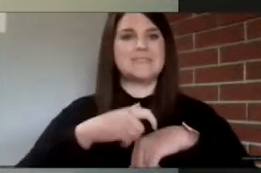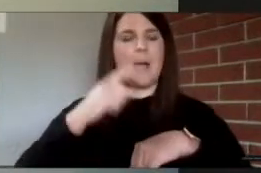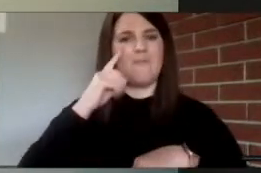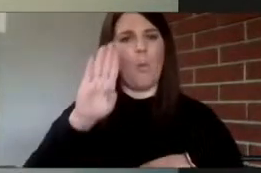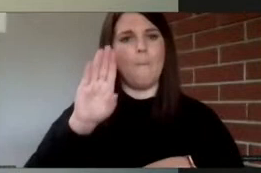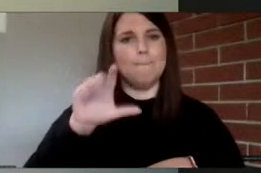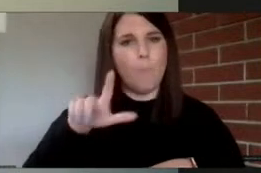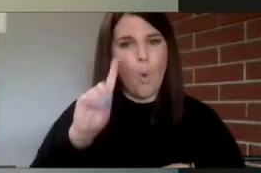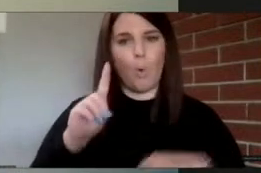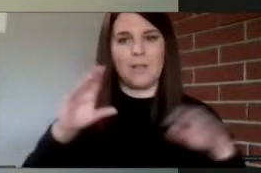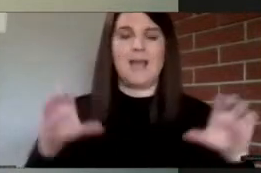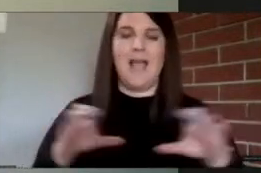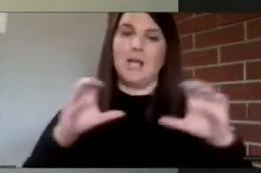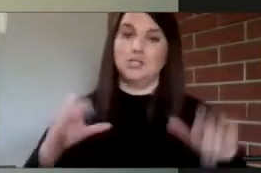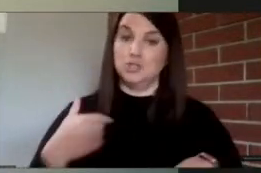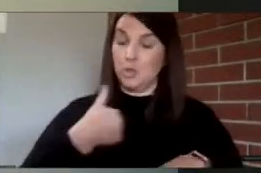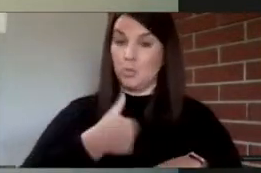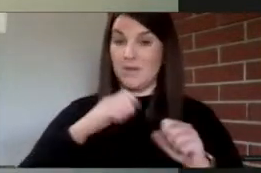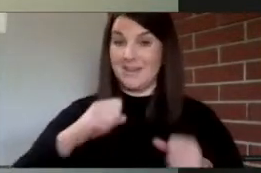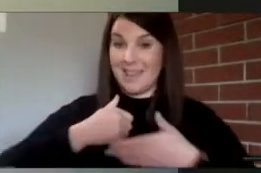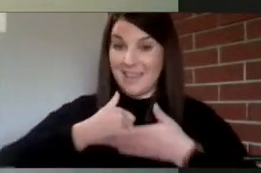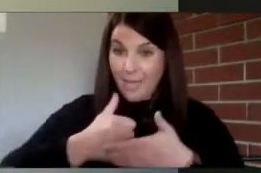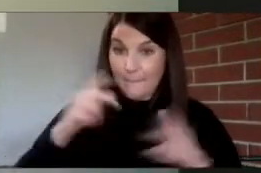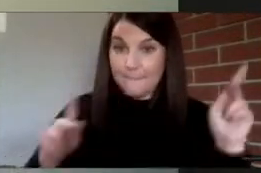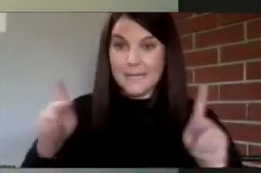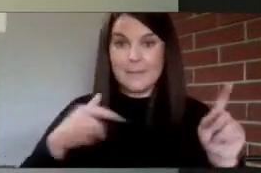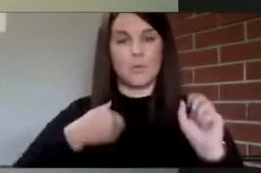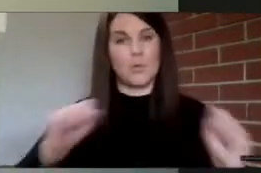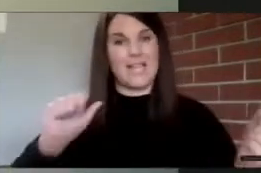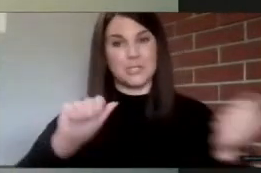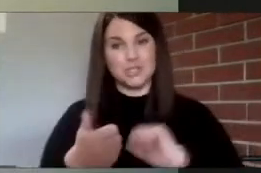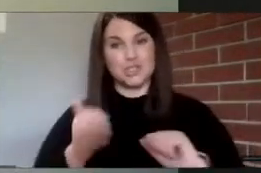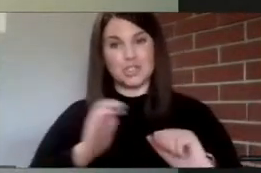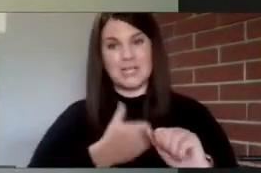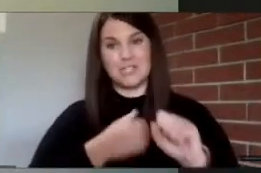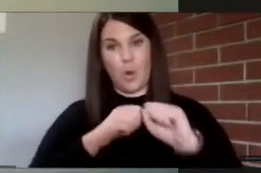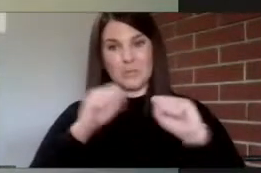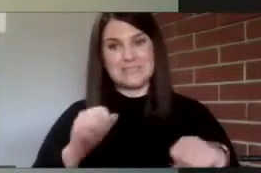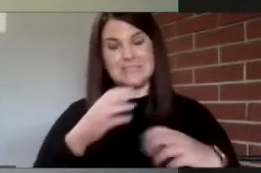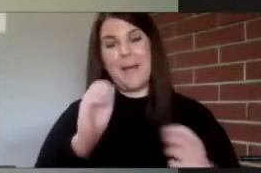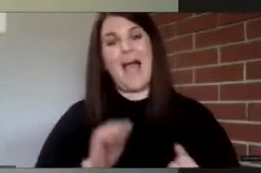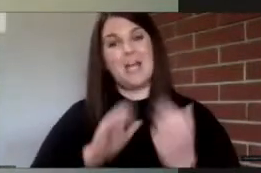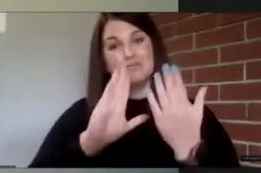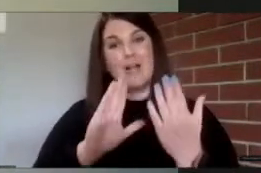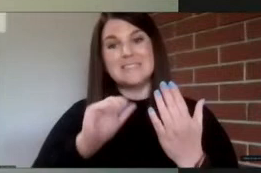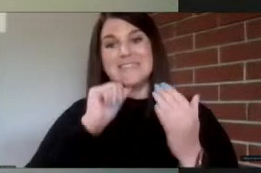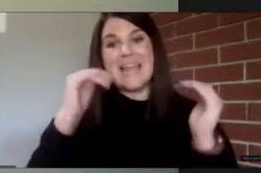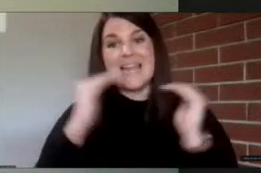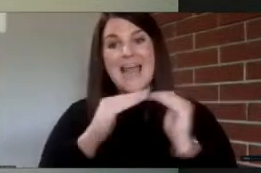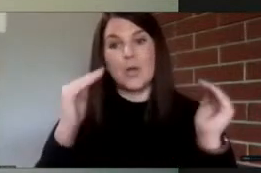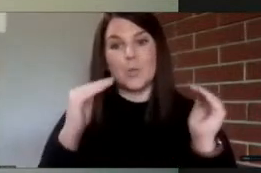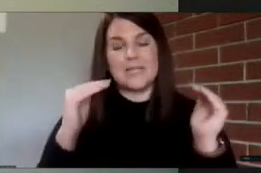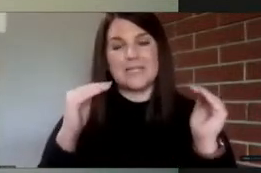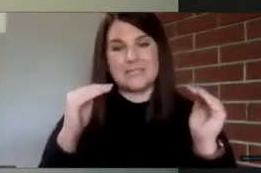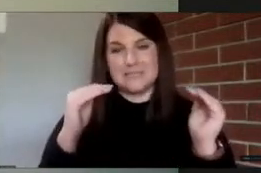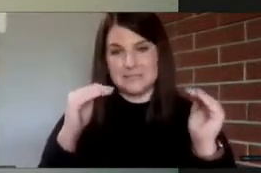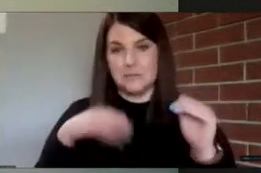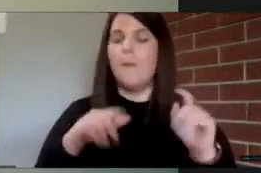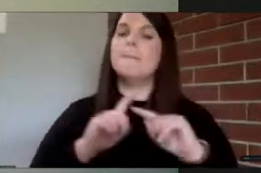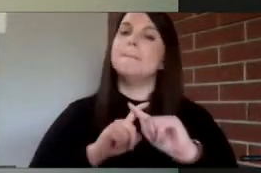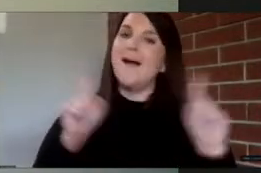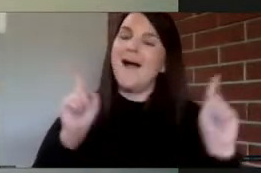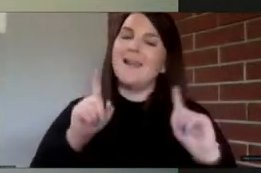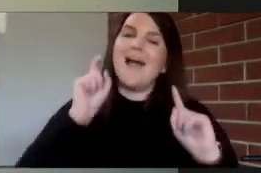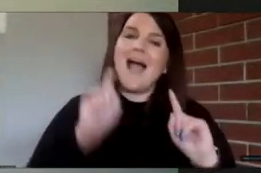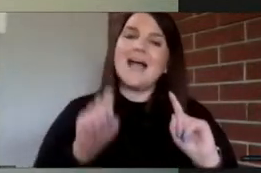help people, we can change our system, and we can address inequities in one set of coordinated moves, but it has to